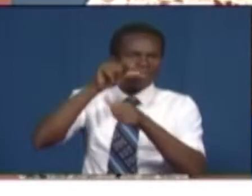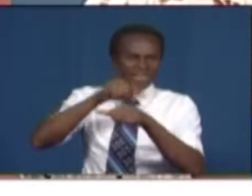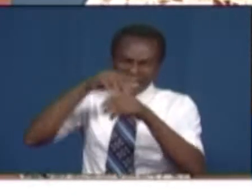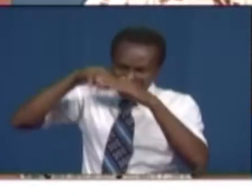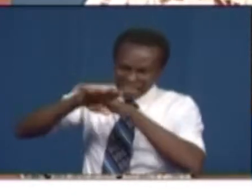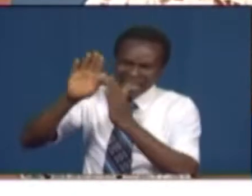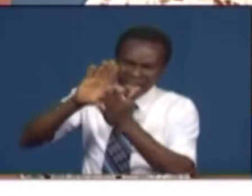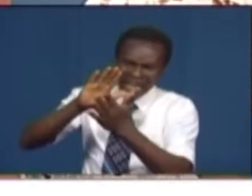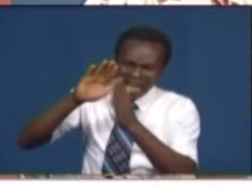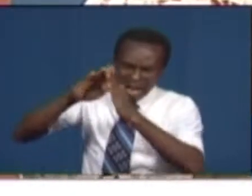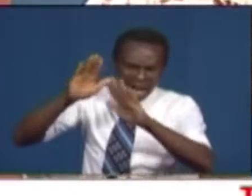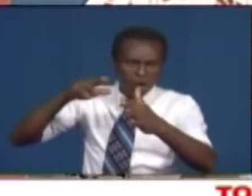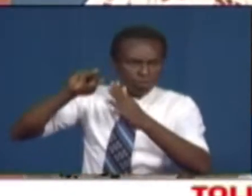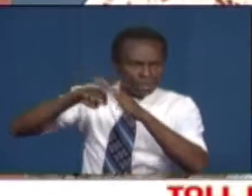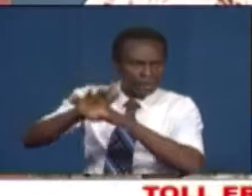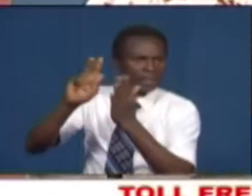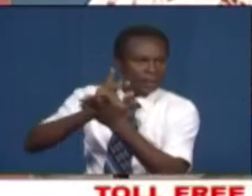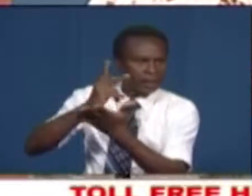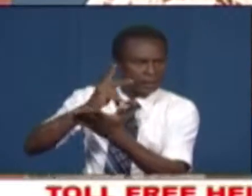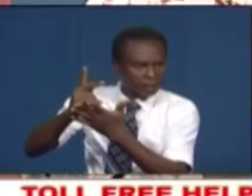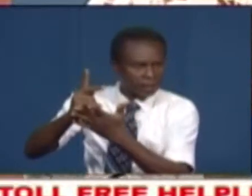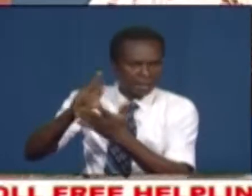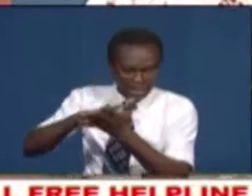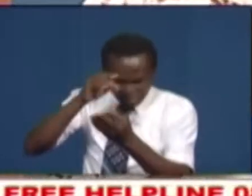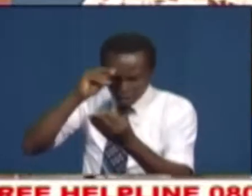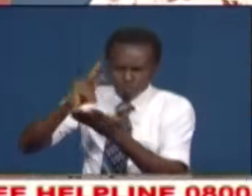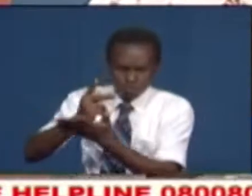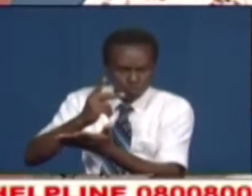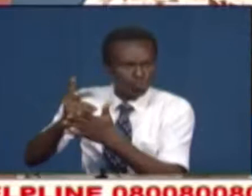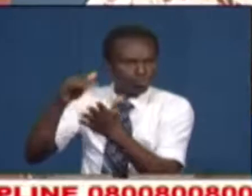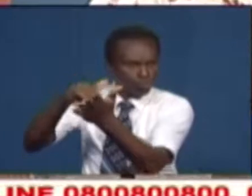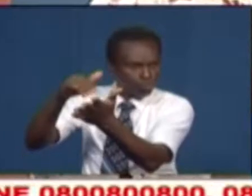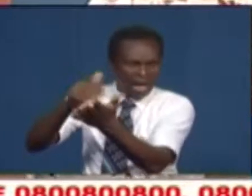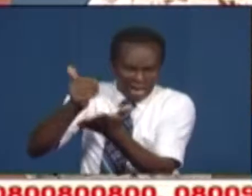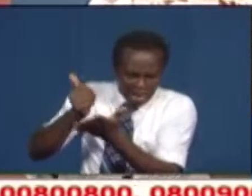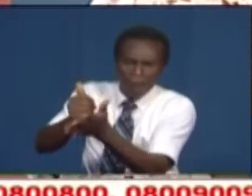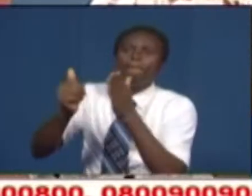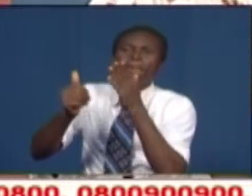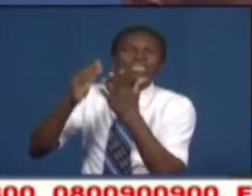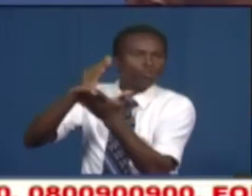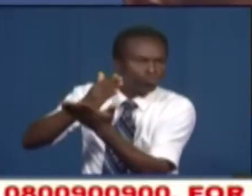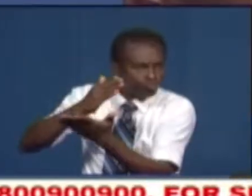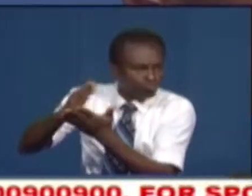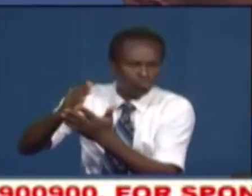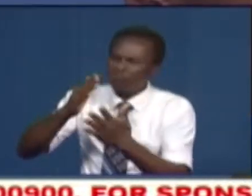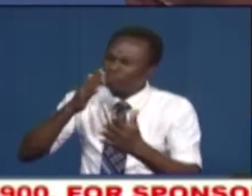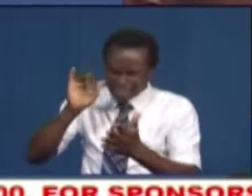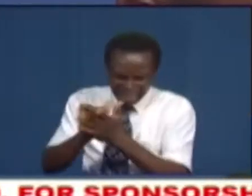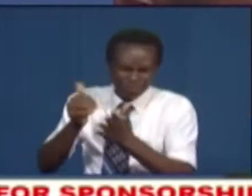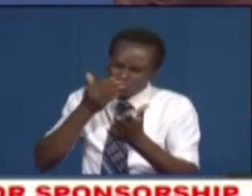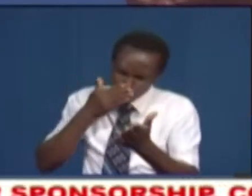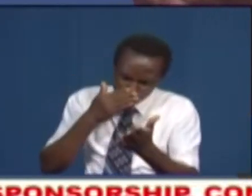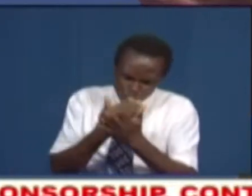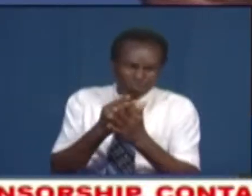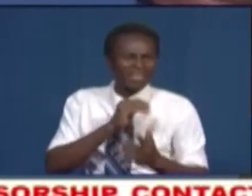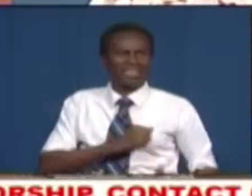your parents, you understand? And learn to read on some of these educational areas surrounding food. You are lucky you have technology